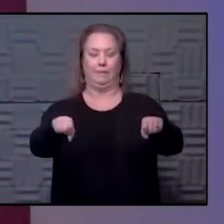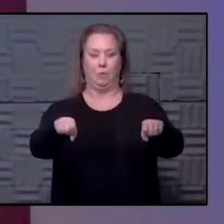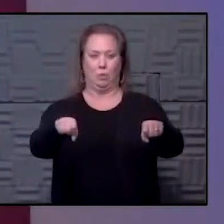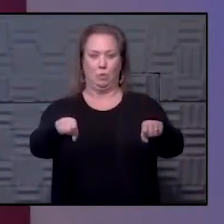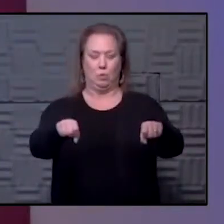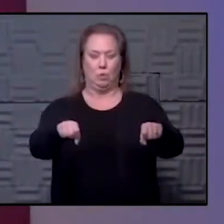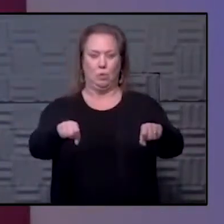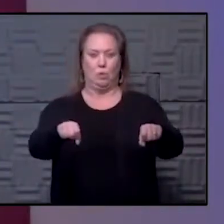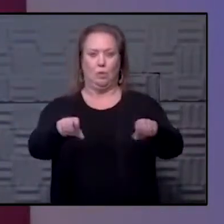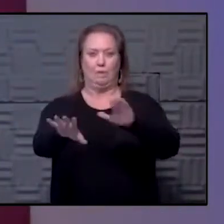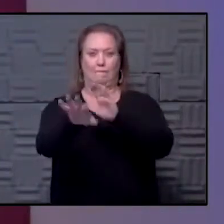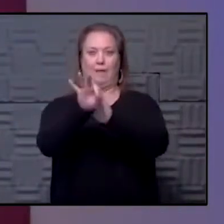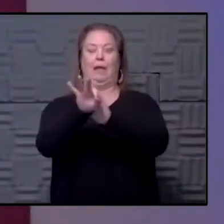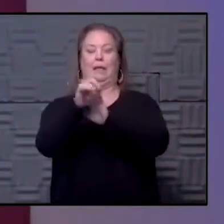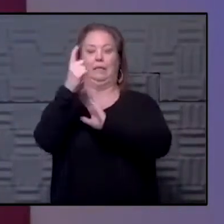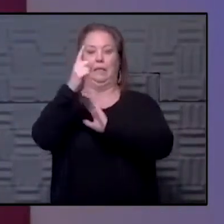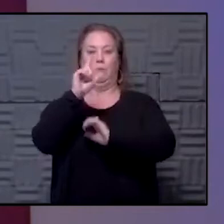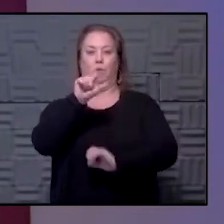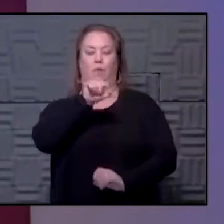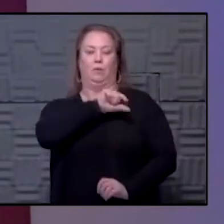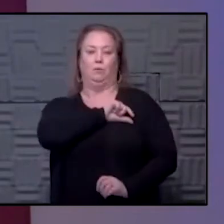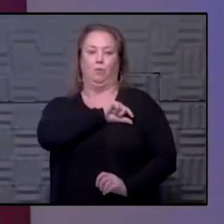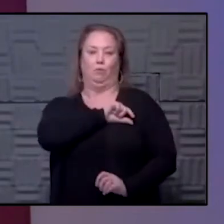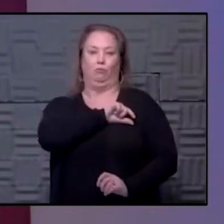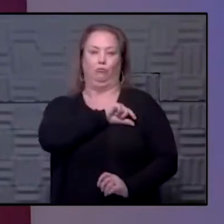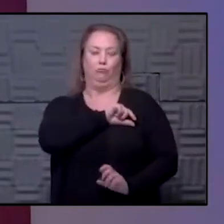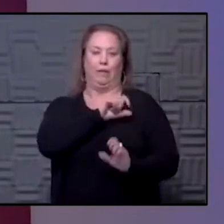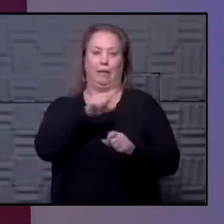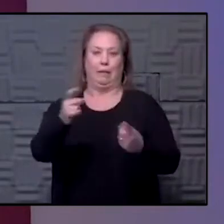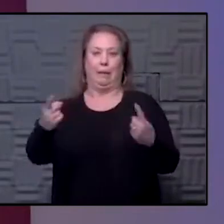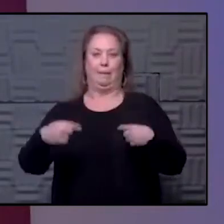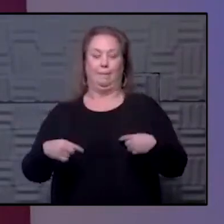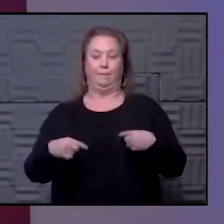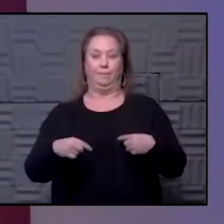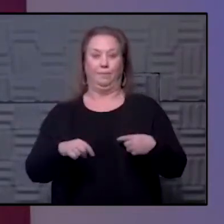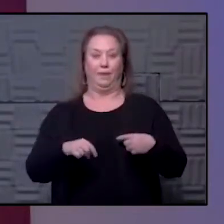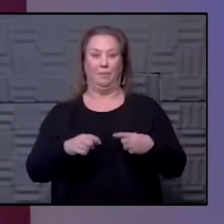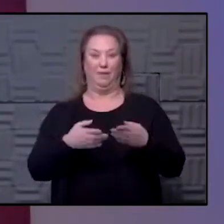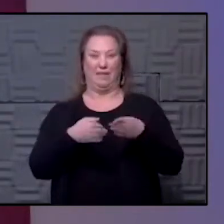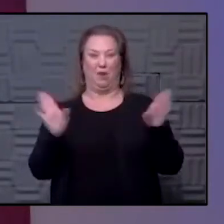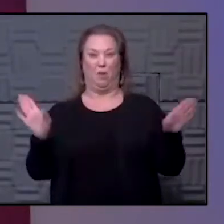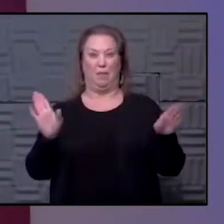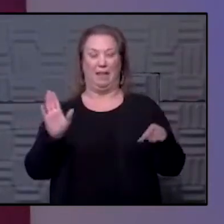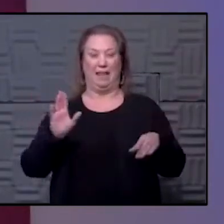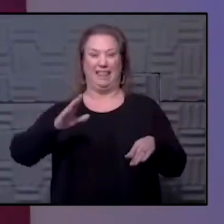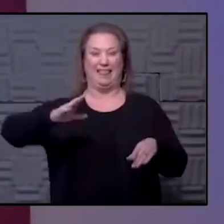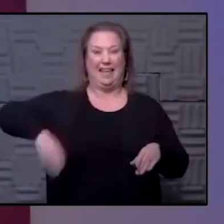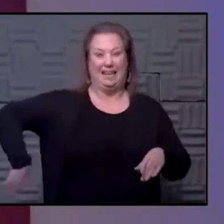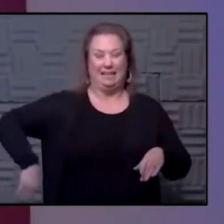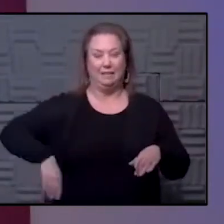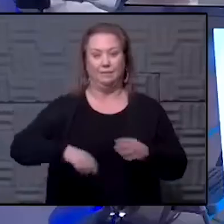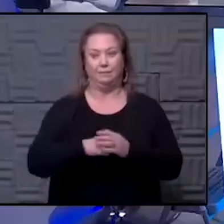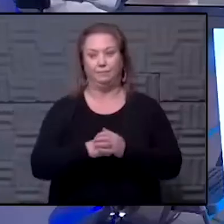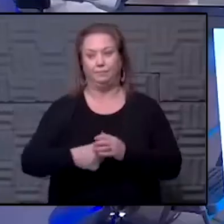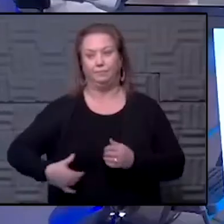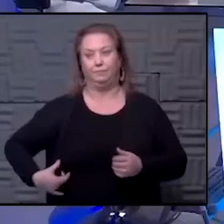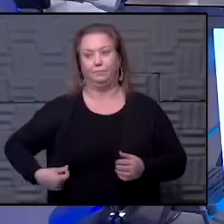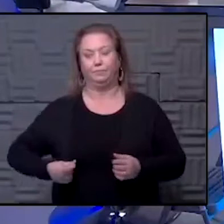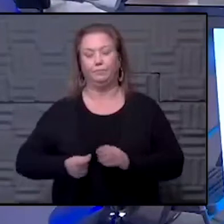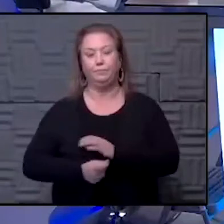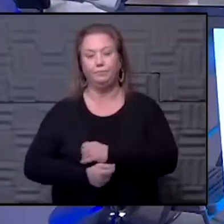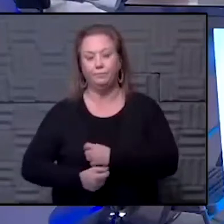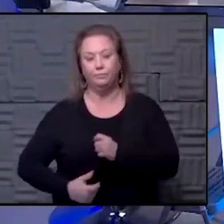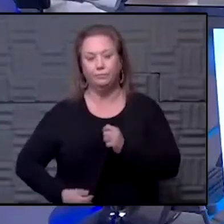to find someone who is eligible and can get here. And we've even stayed open late to accommodate that. Yep. And I